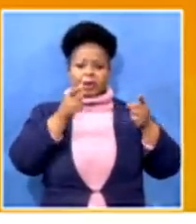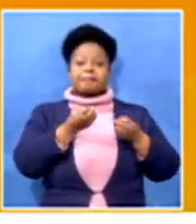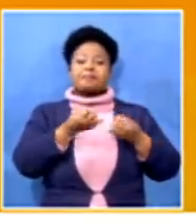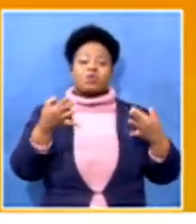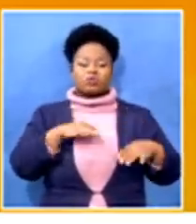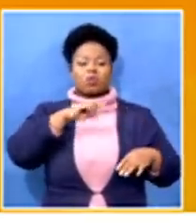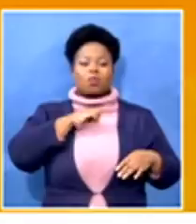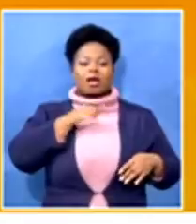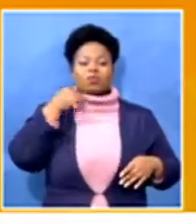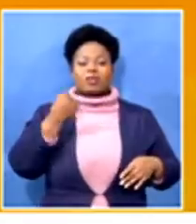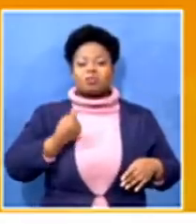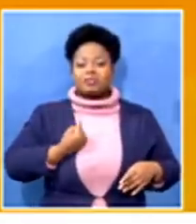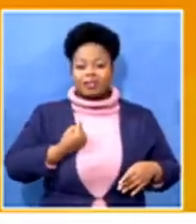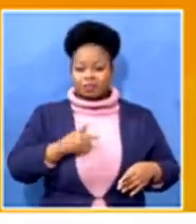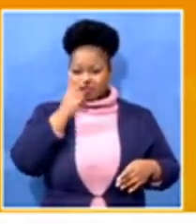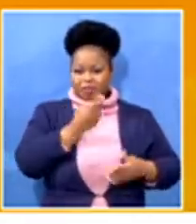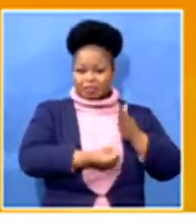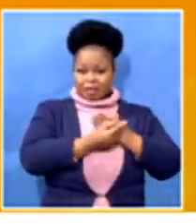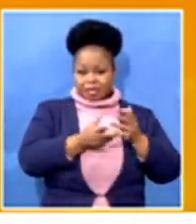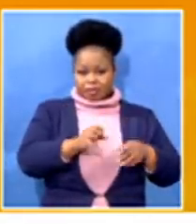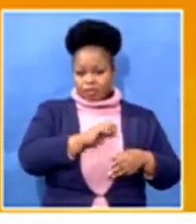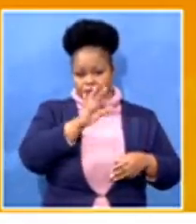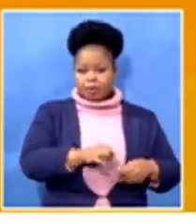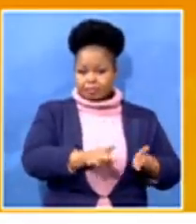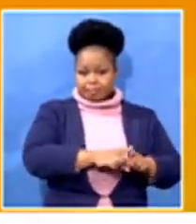suicides. Are we seeing the same happening here in South Africa?